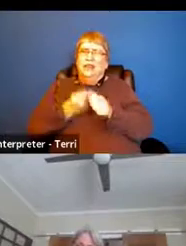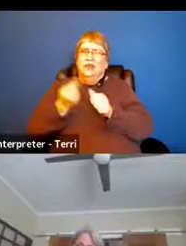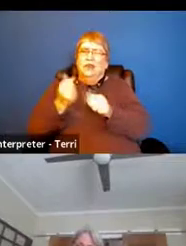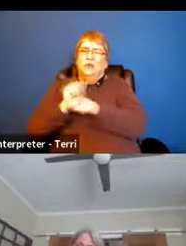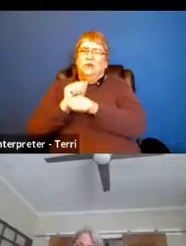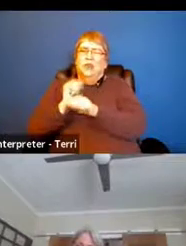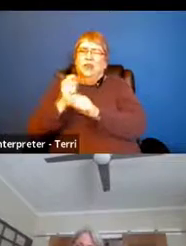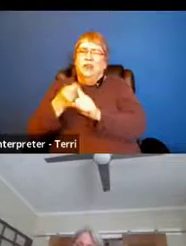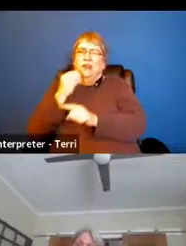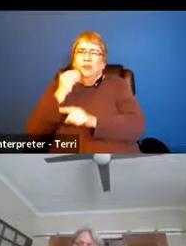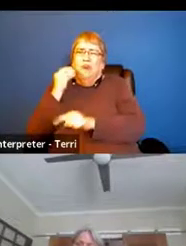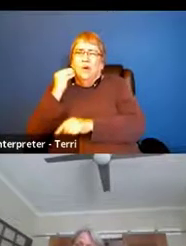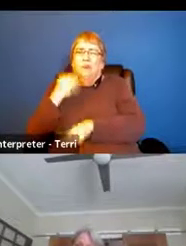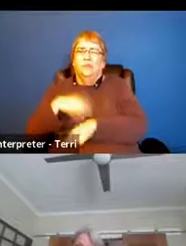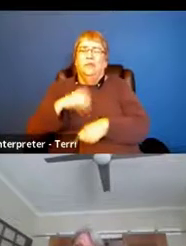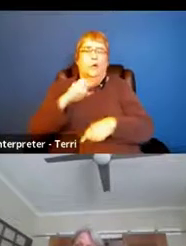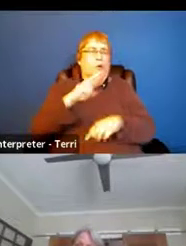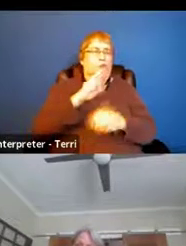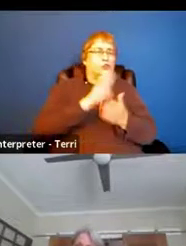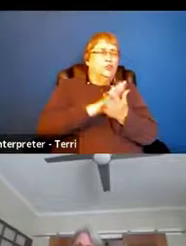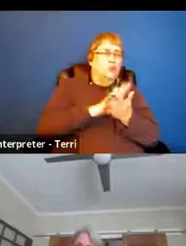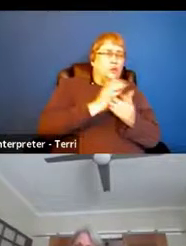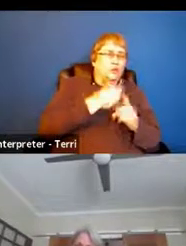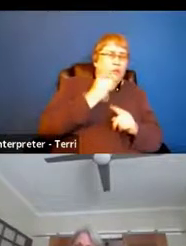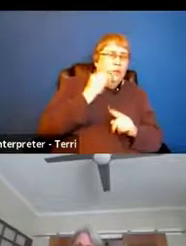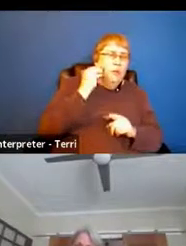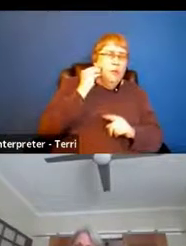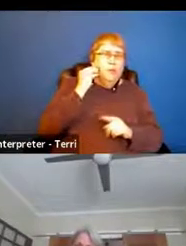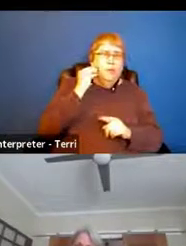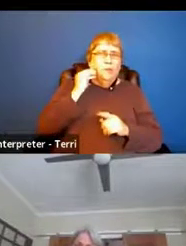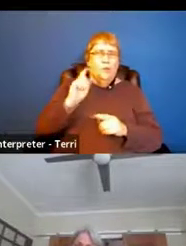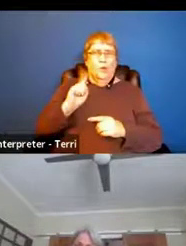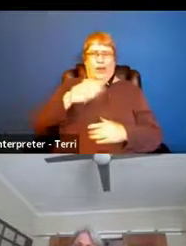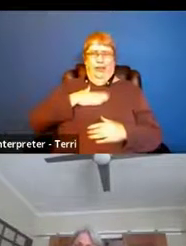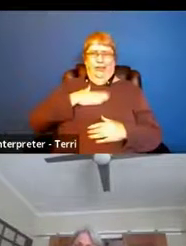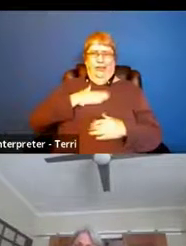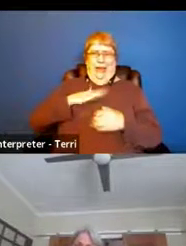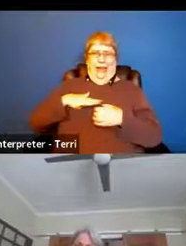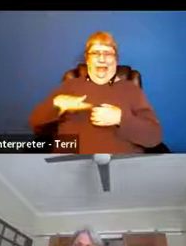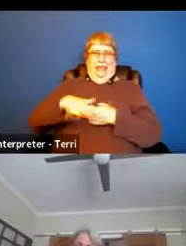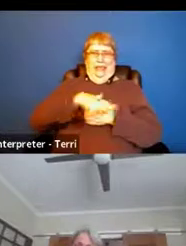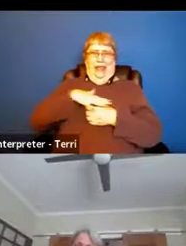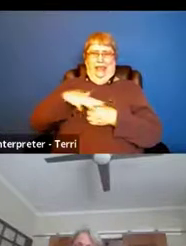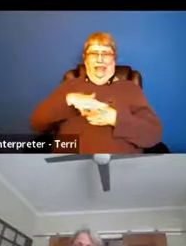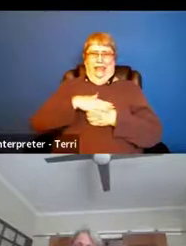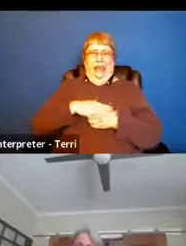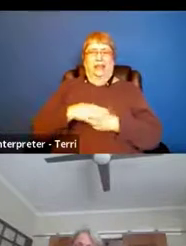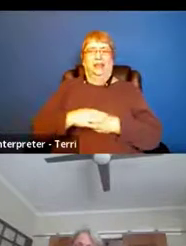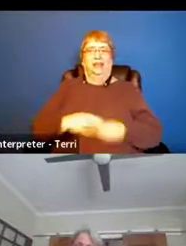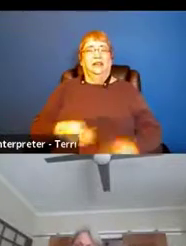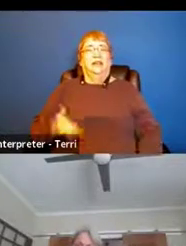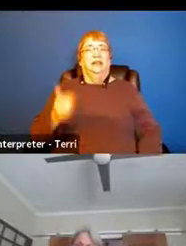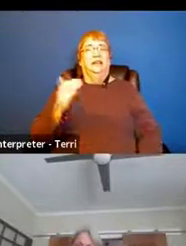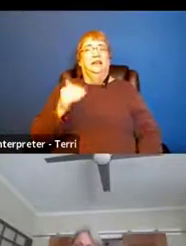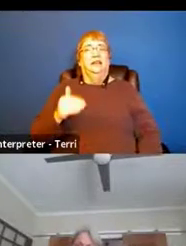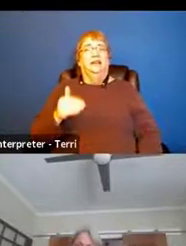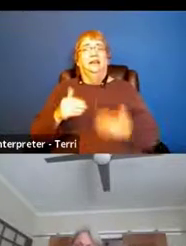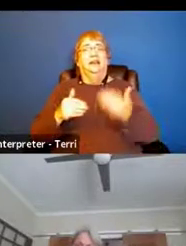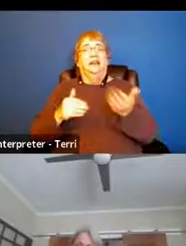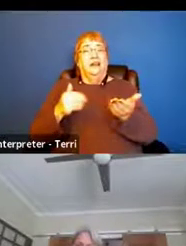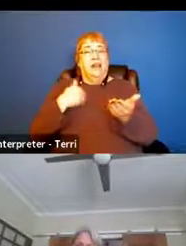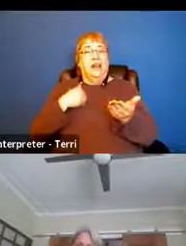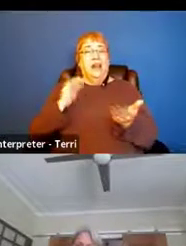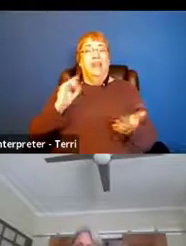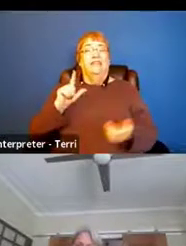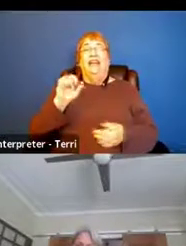discussion that had to happen prior. Links to supports and services. So as I